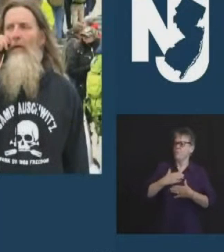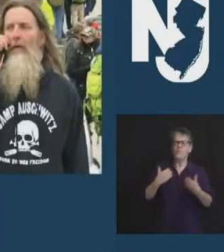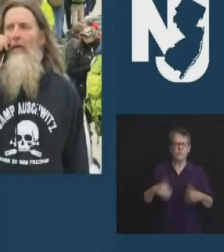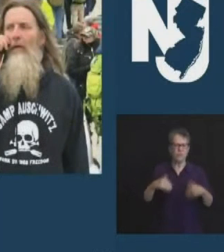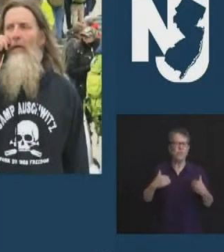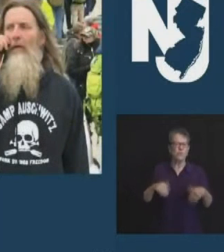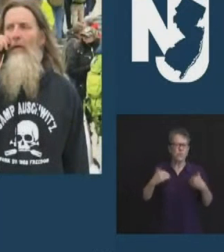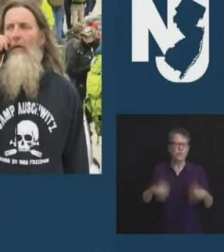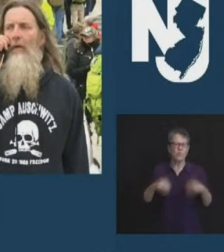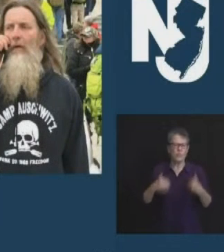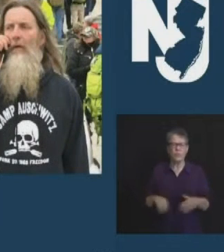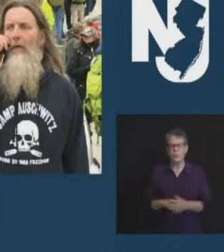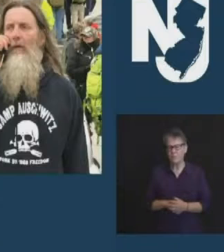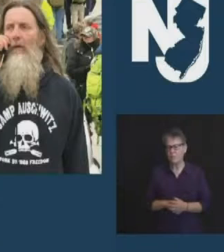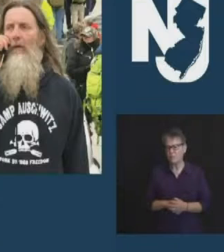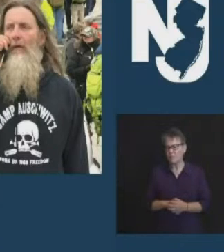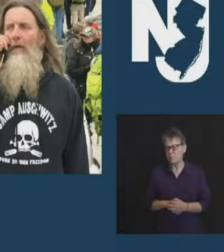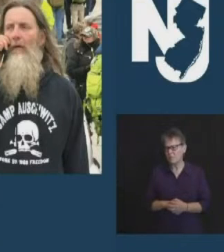as a homicide.